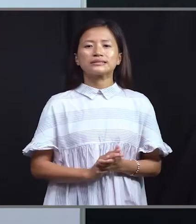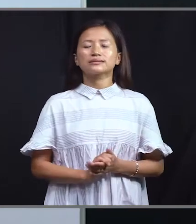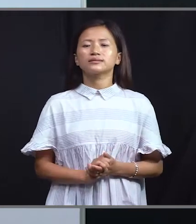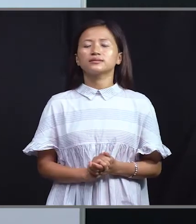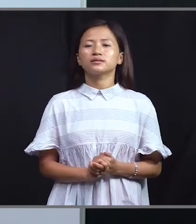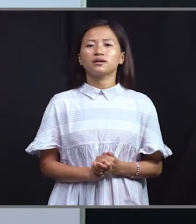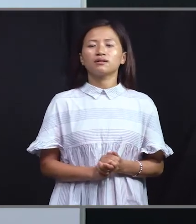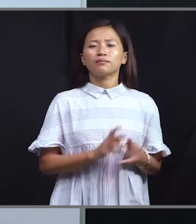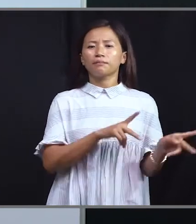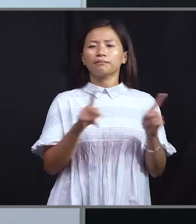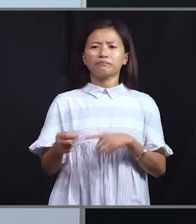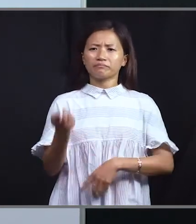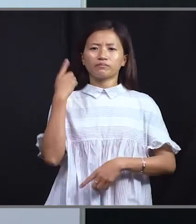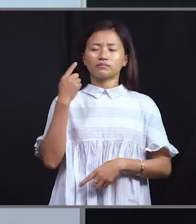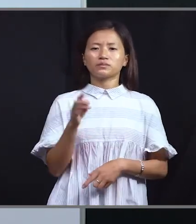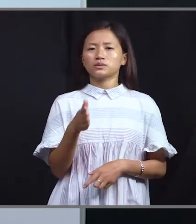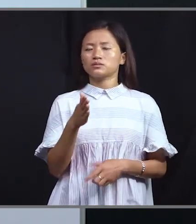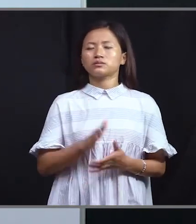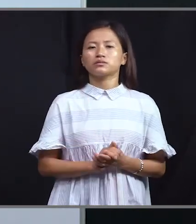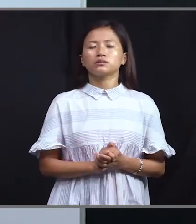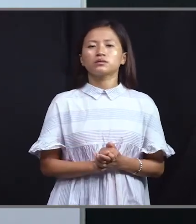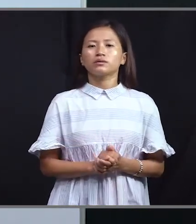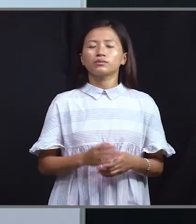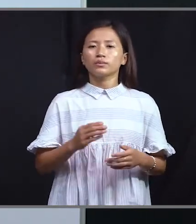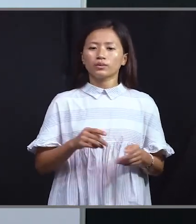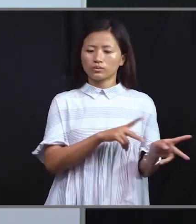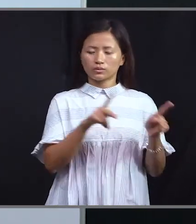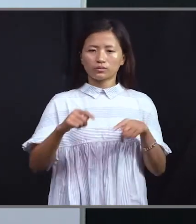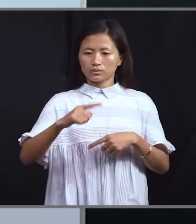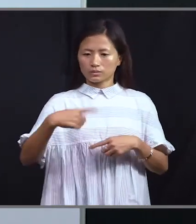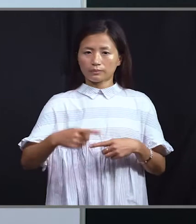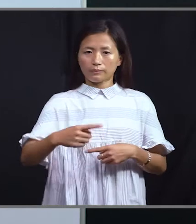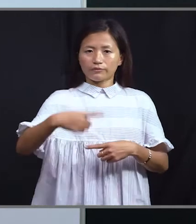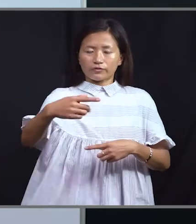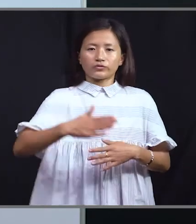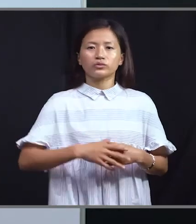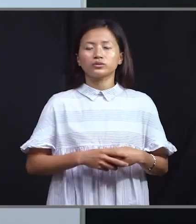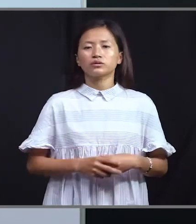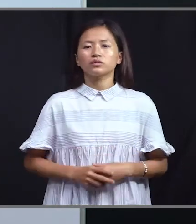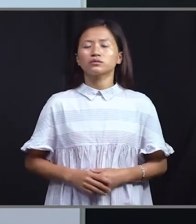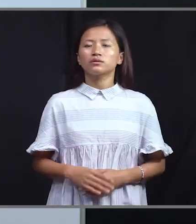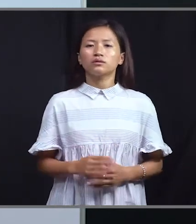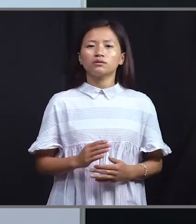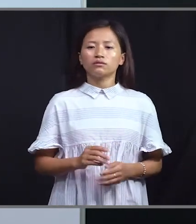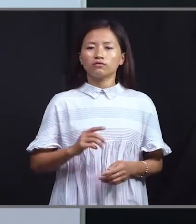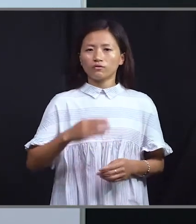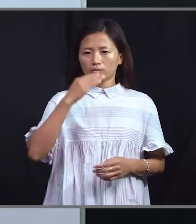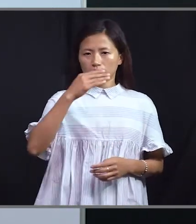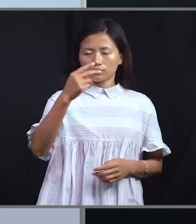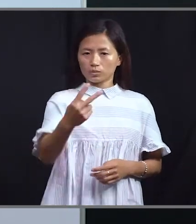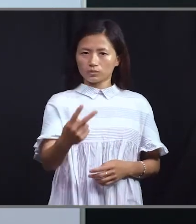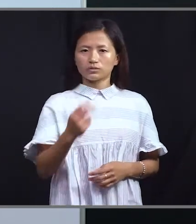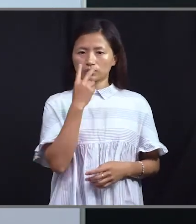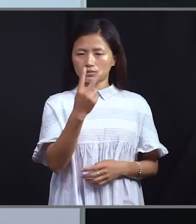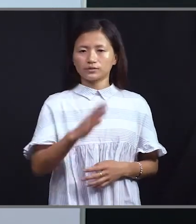isn't it? We do not plan for our past, okay. So we plan for future. So we say that planning is always forward looking, okay. That's